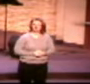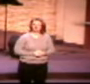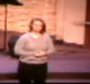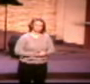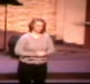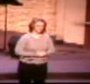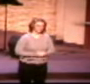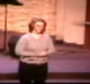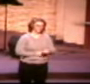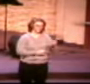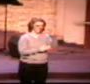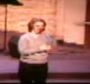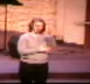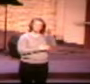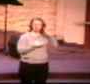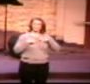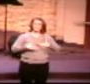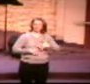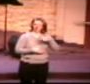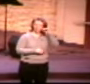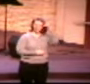of God's body and grace